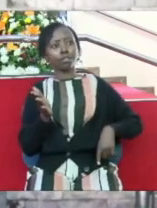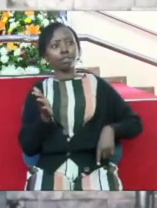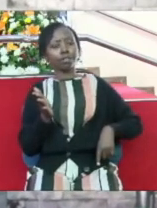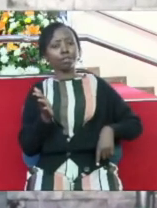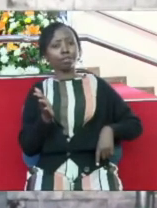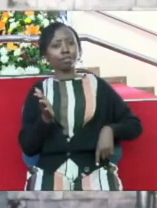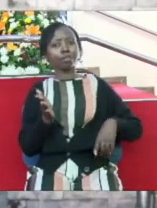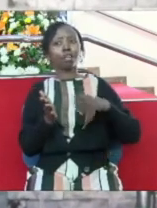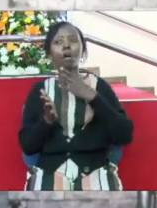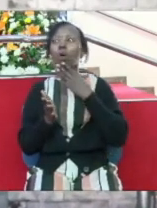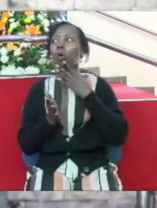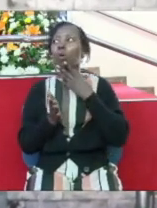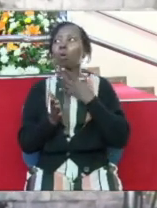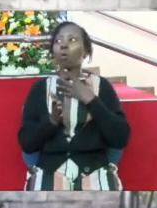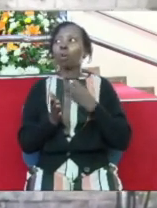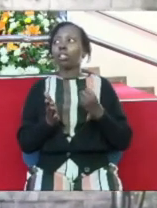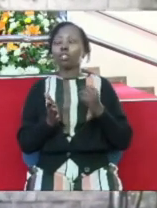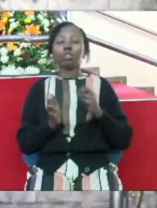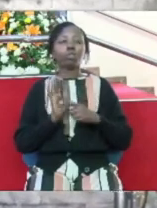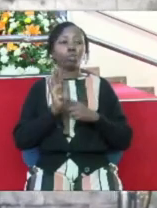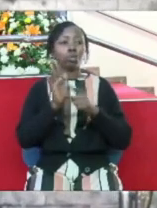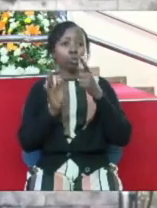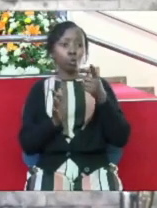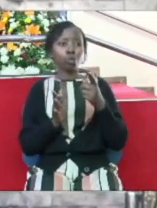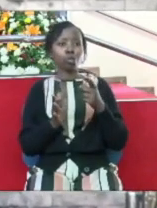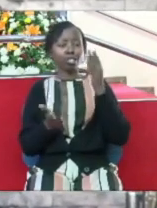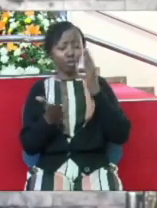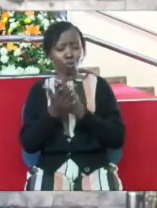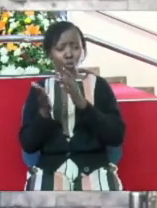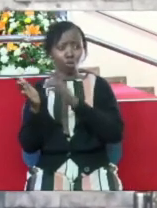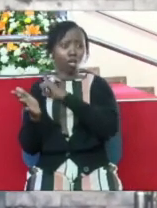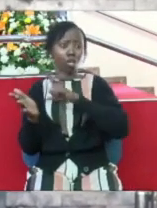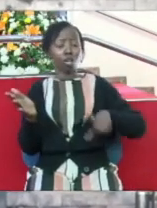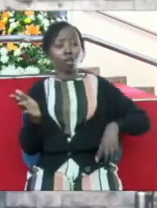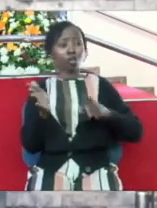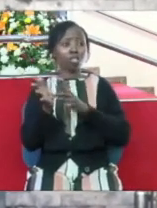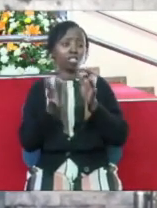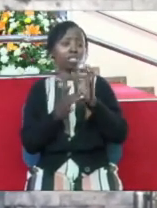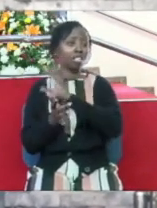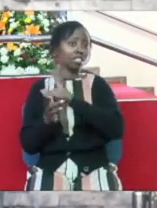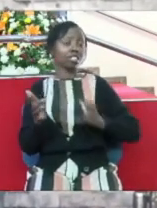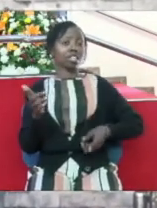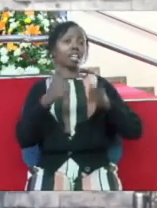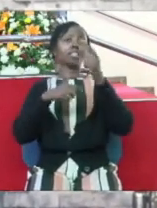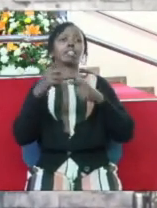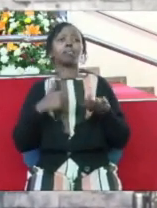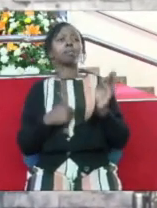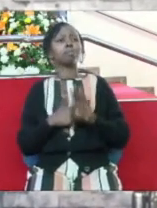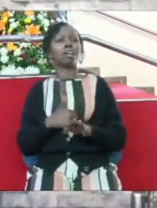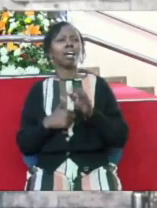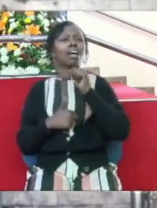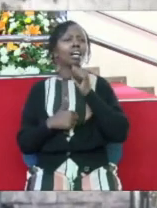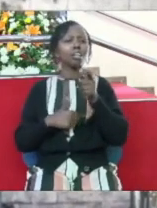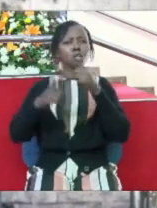us today. Nataka niwaleteni sisi wetu. That the Lord Jesus Christ is coming back. Ya kwamba Yesu Kristo anarejea. He is not just coming back for a